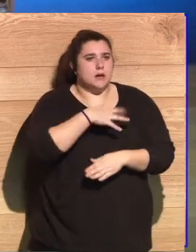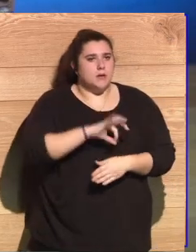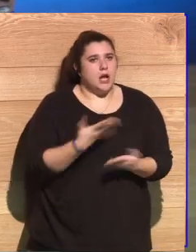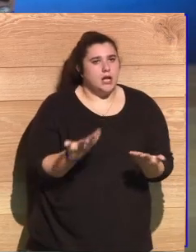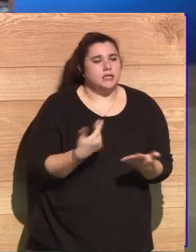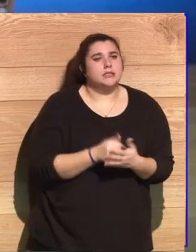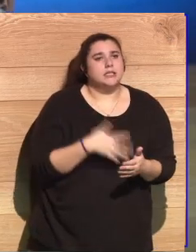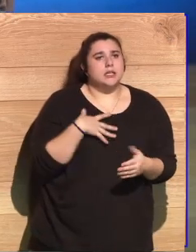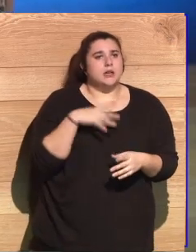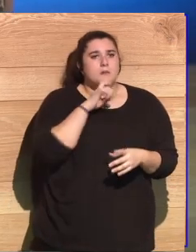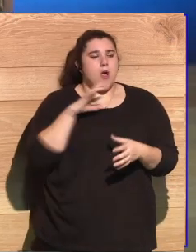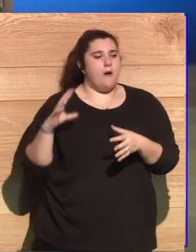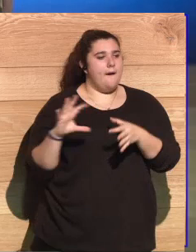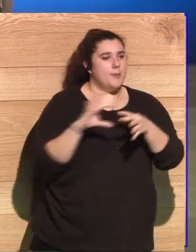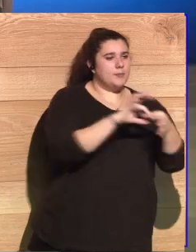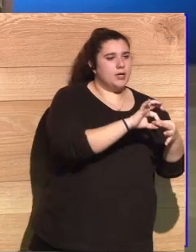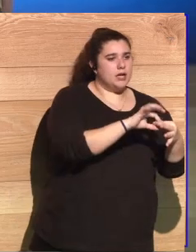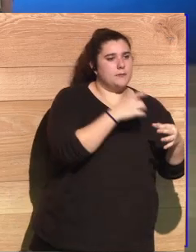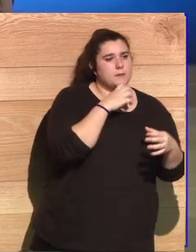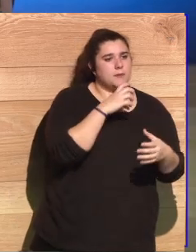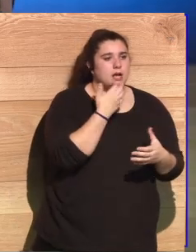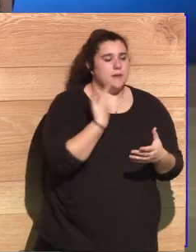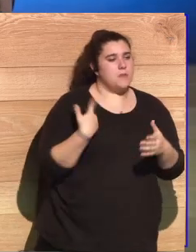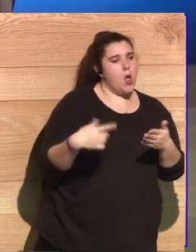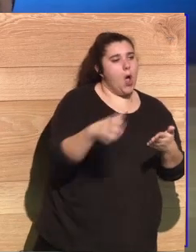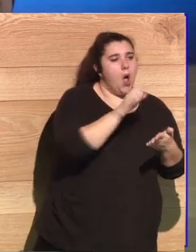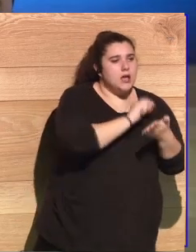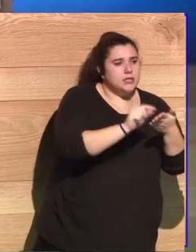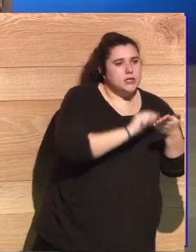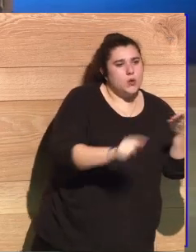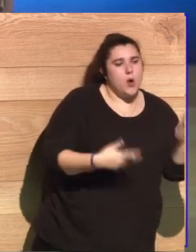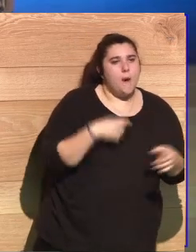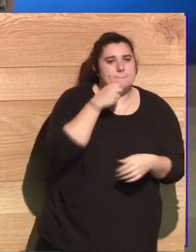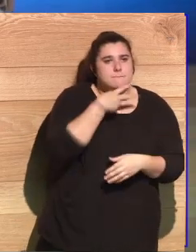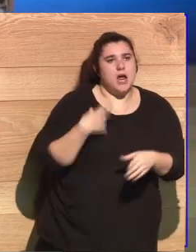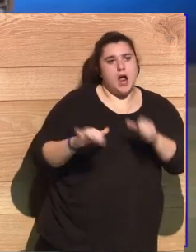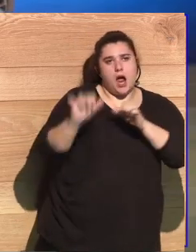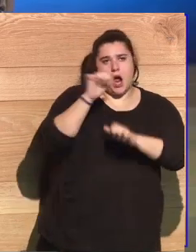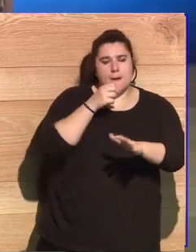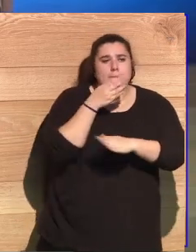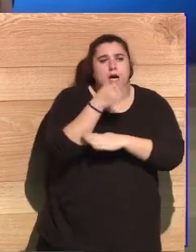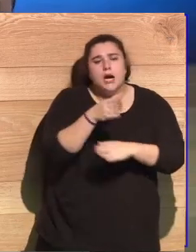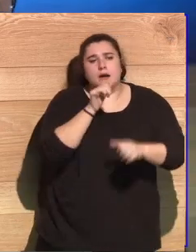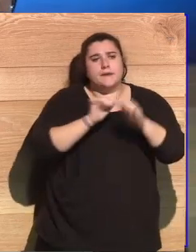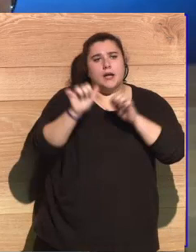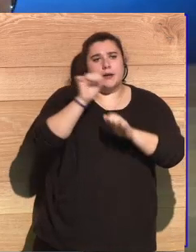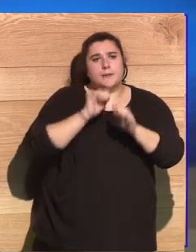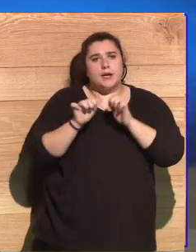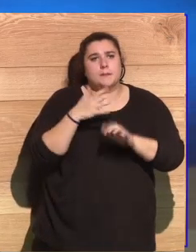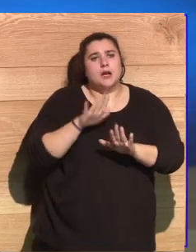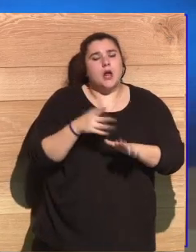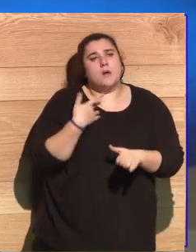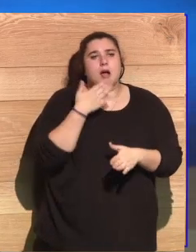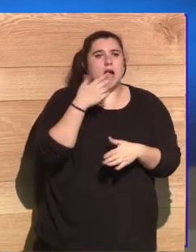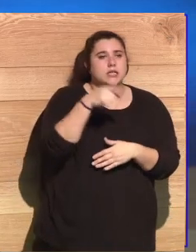And Peter said something before when he said that he wanted to become a writer. He went to the village to drink with these writers that had some